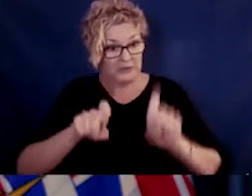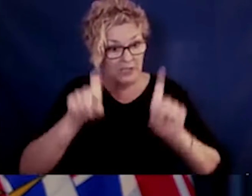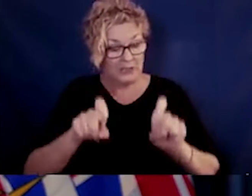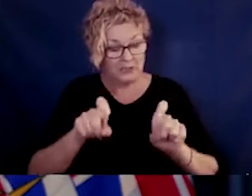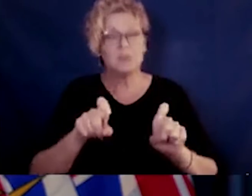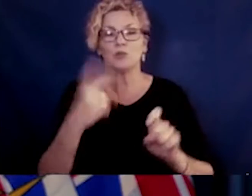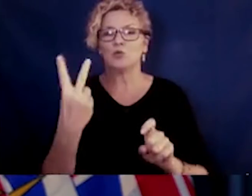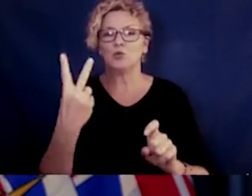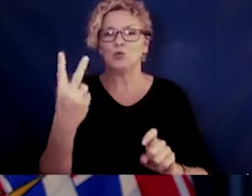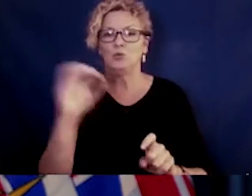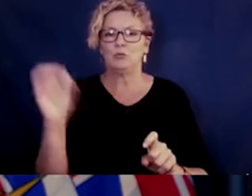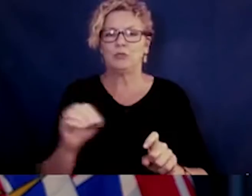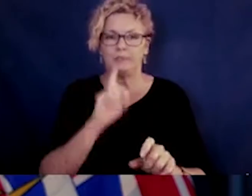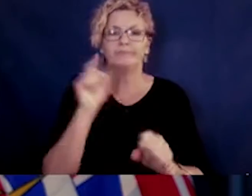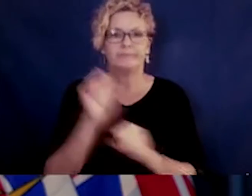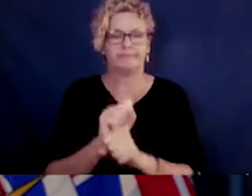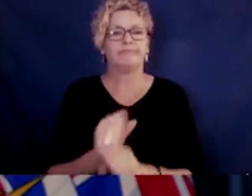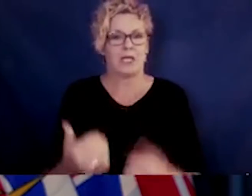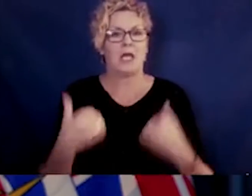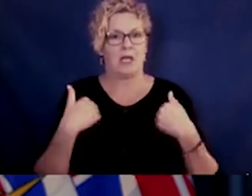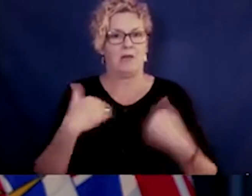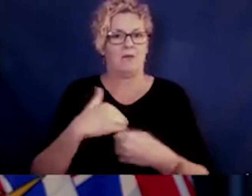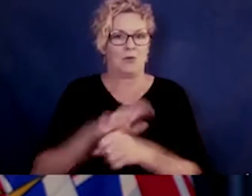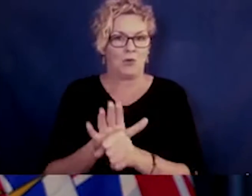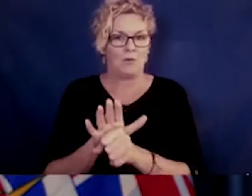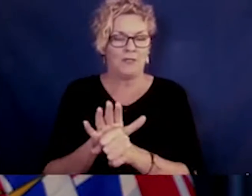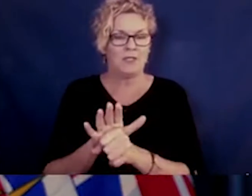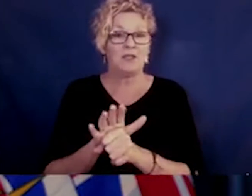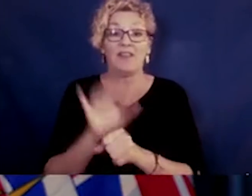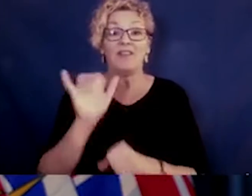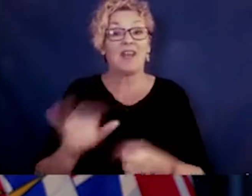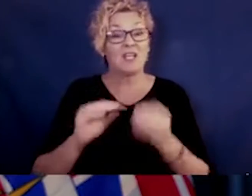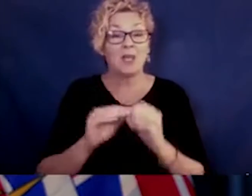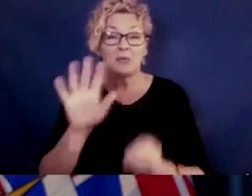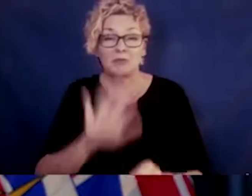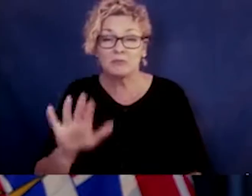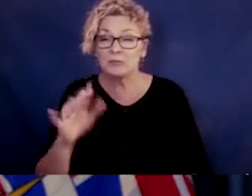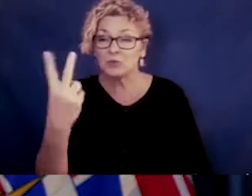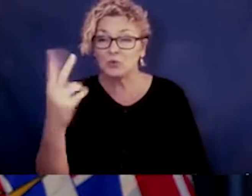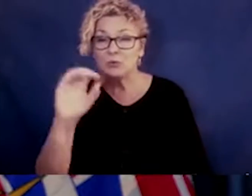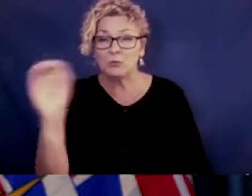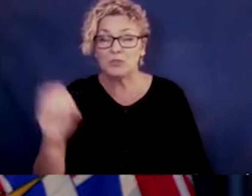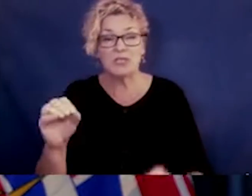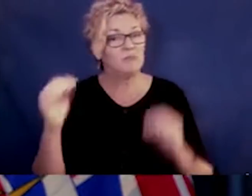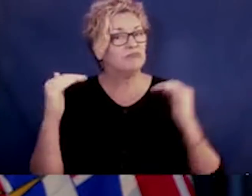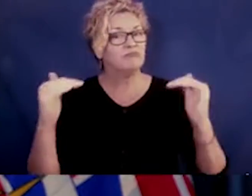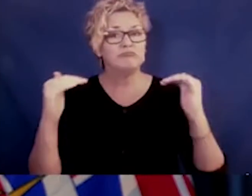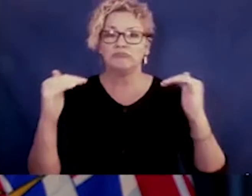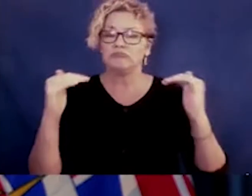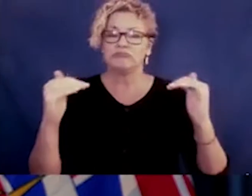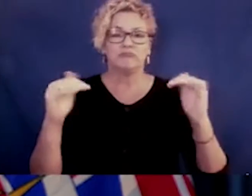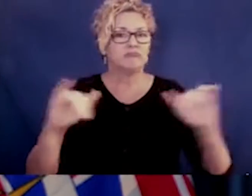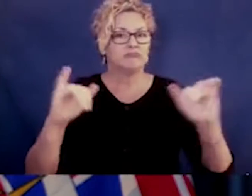that our testing system is operating as efficiently as it can be, and that includes, as we talked about last week, there are